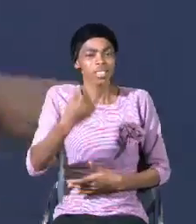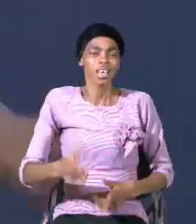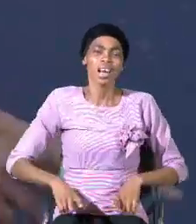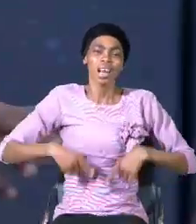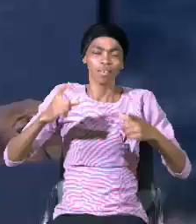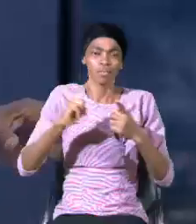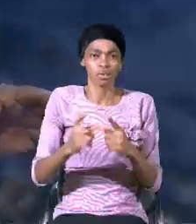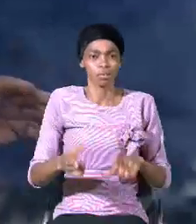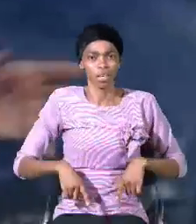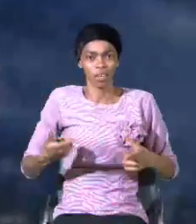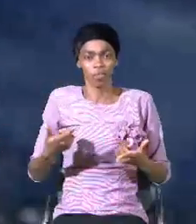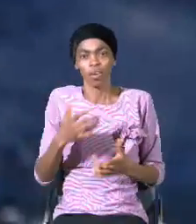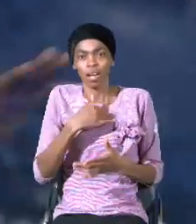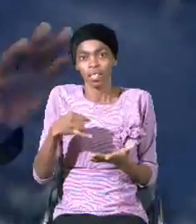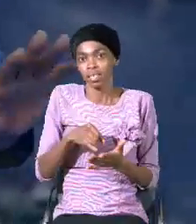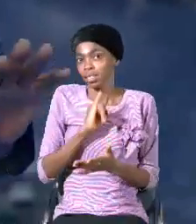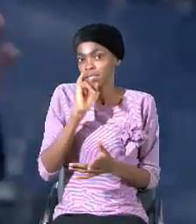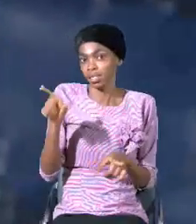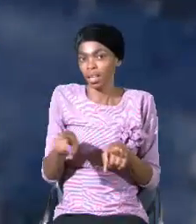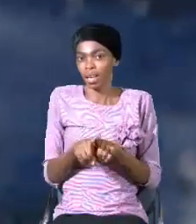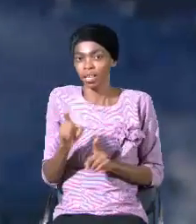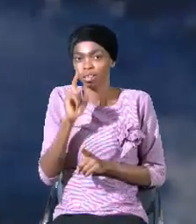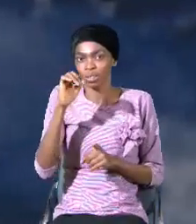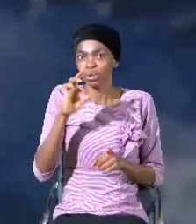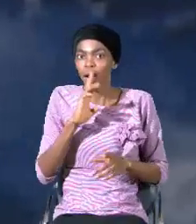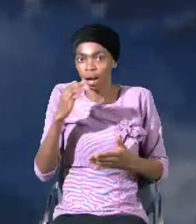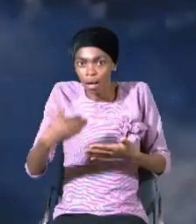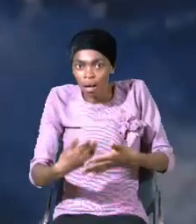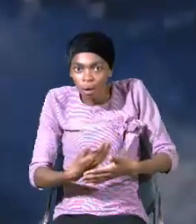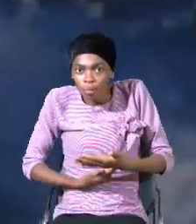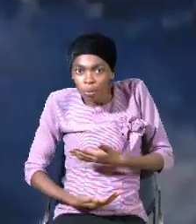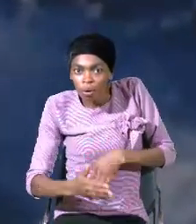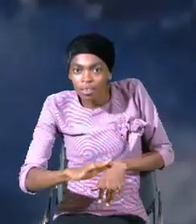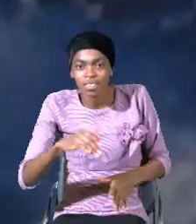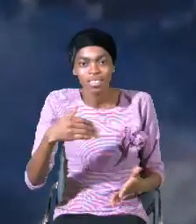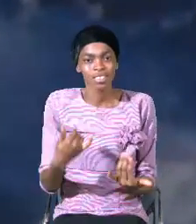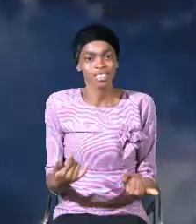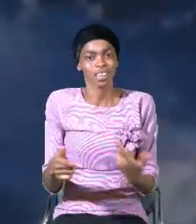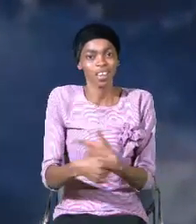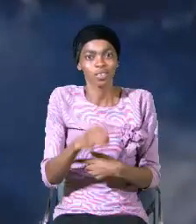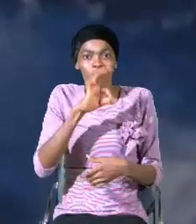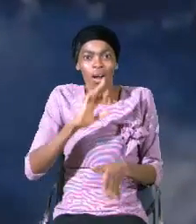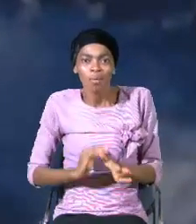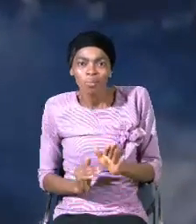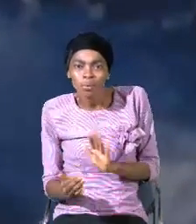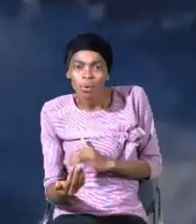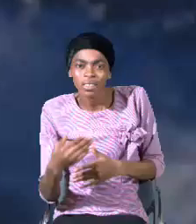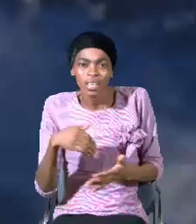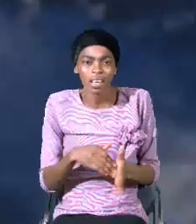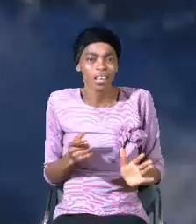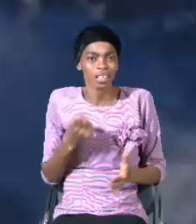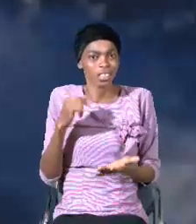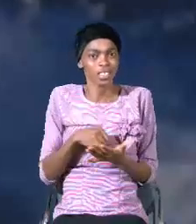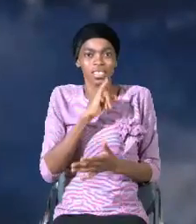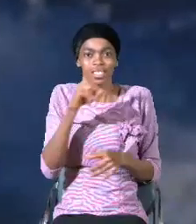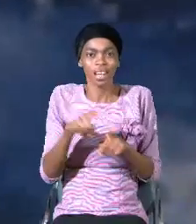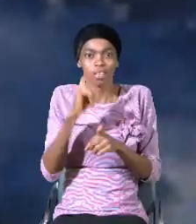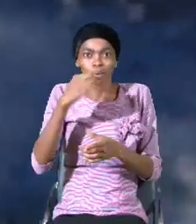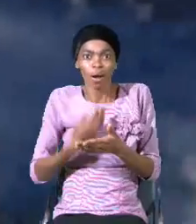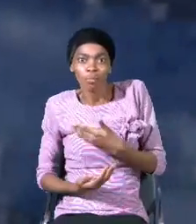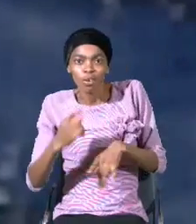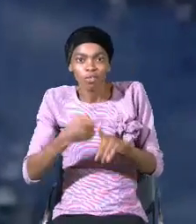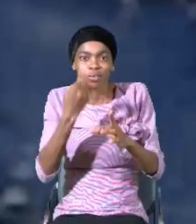And it's like you are born today. It's like you are born again. It's like you are born from heaven. It's